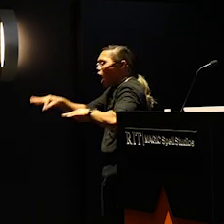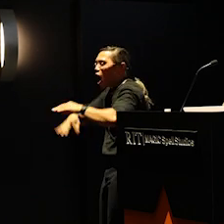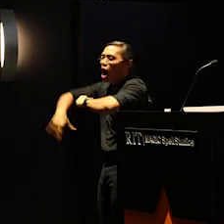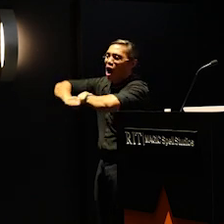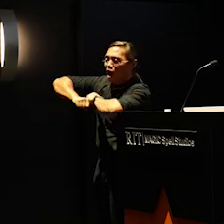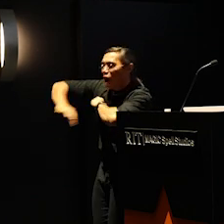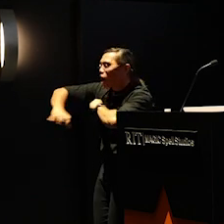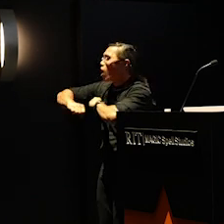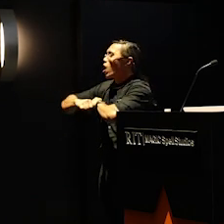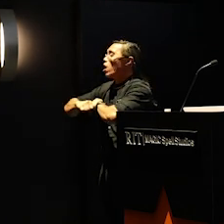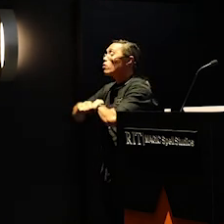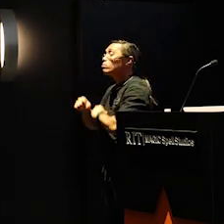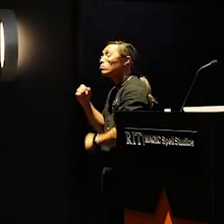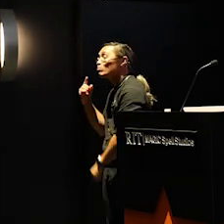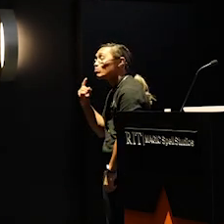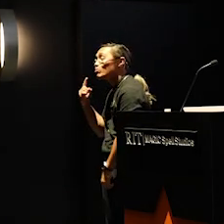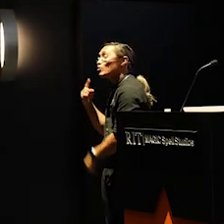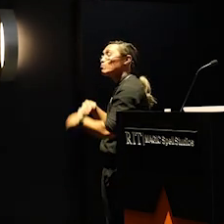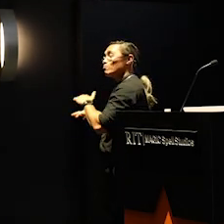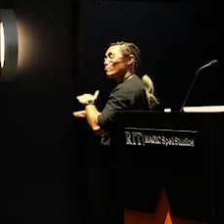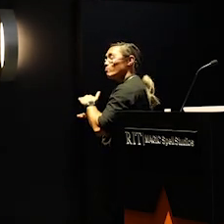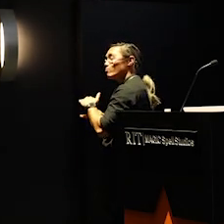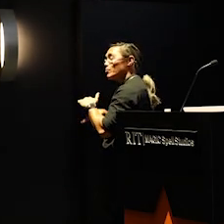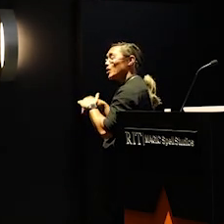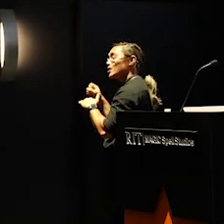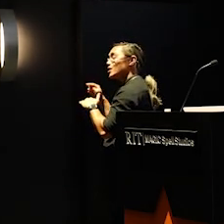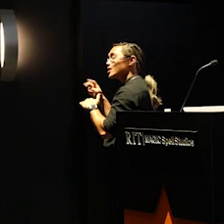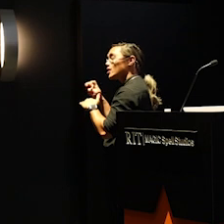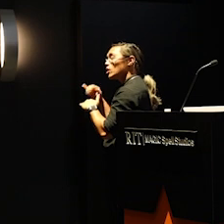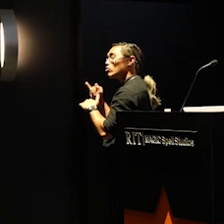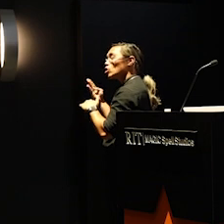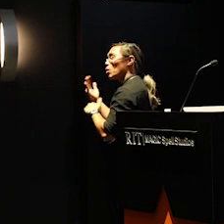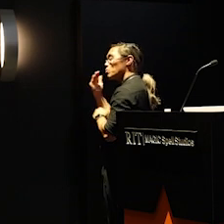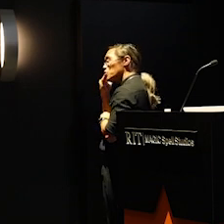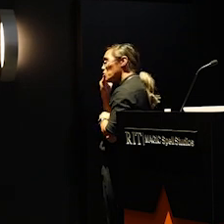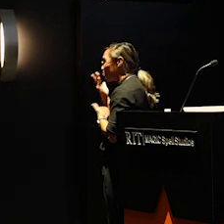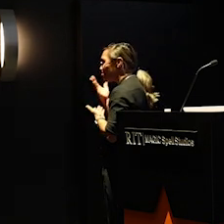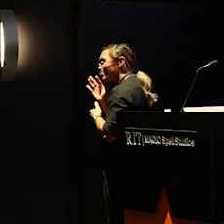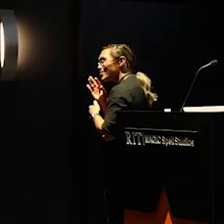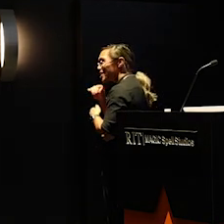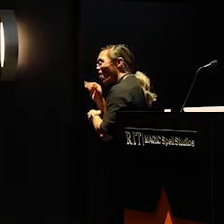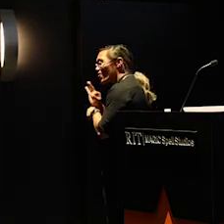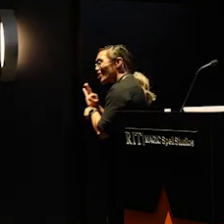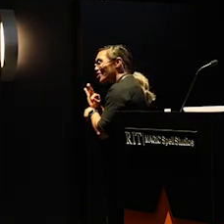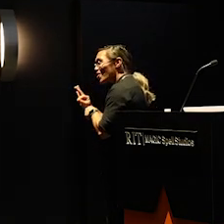or Nike or like whatever, like if you make the client feel something, they're gonna have that